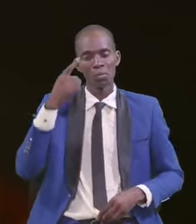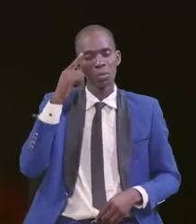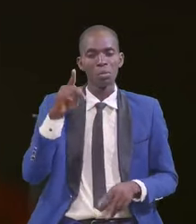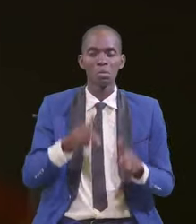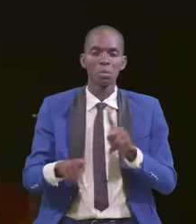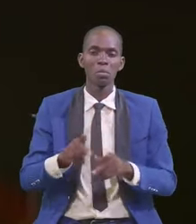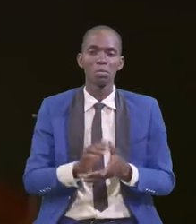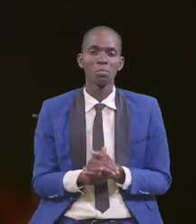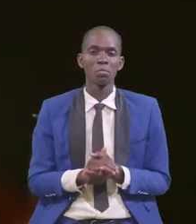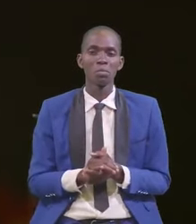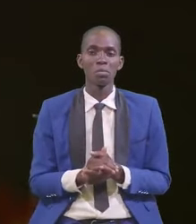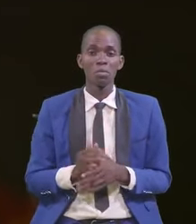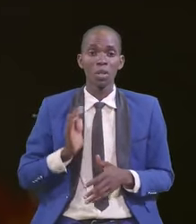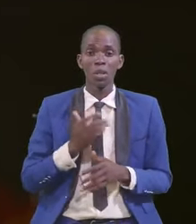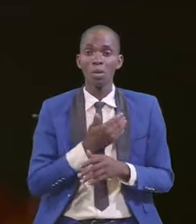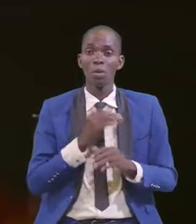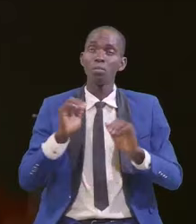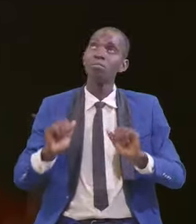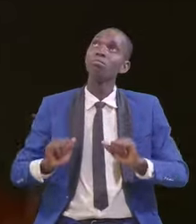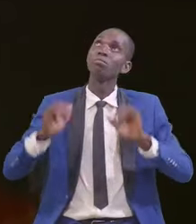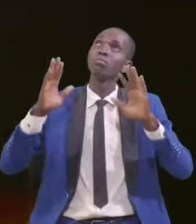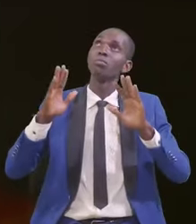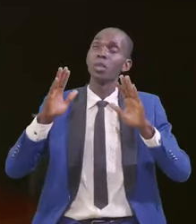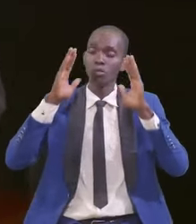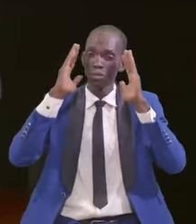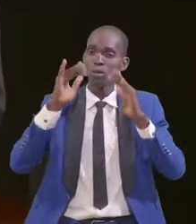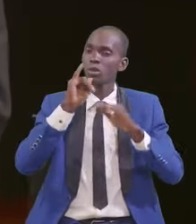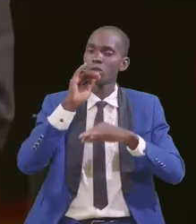not our commitment is unto the